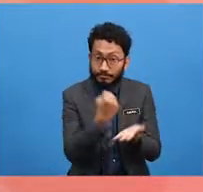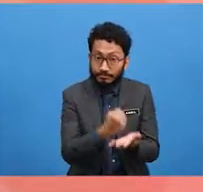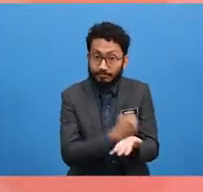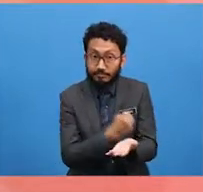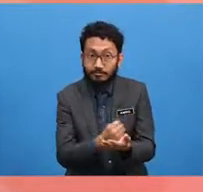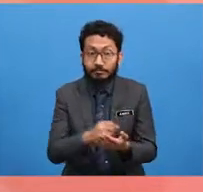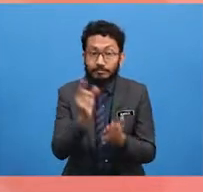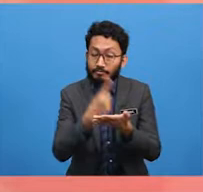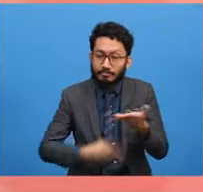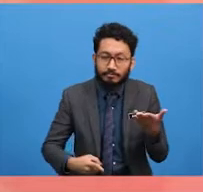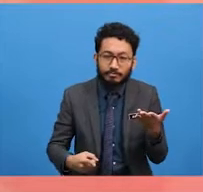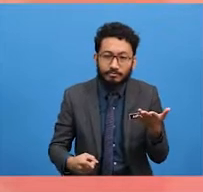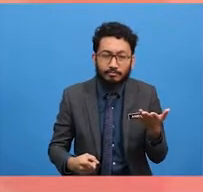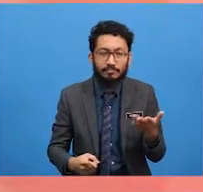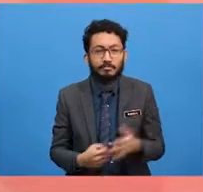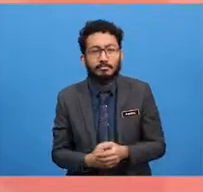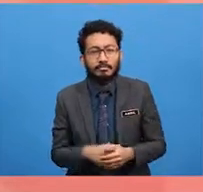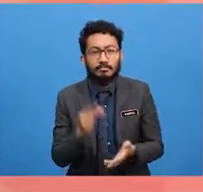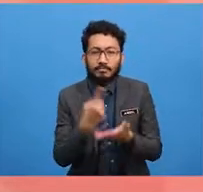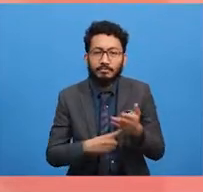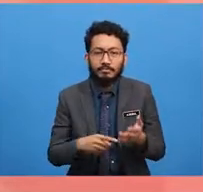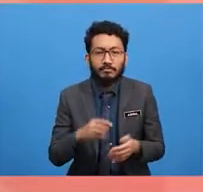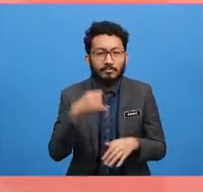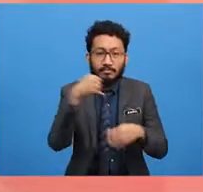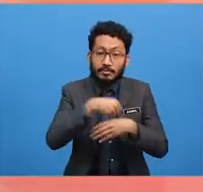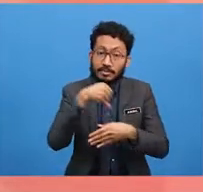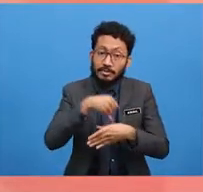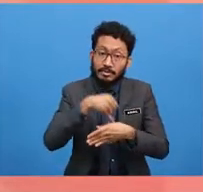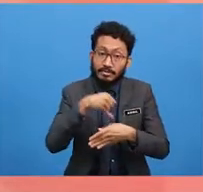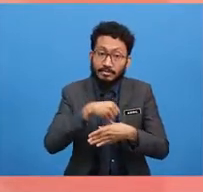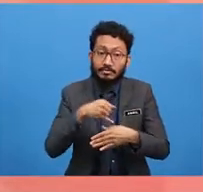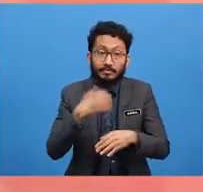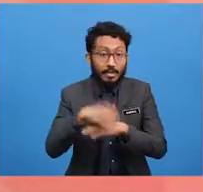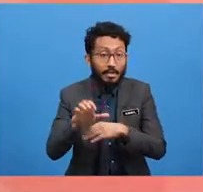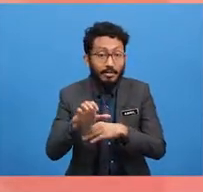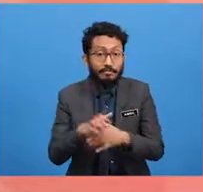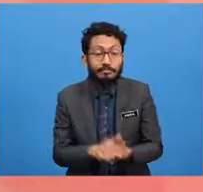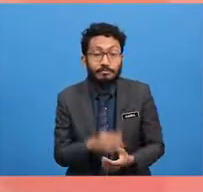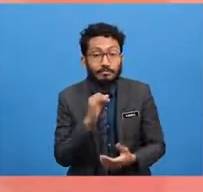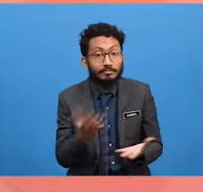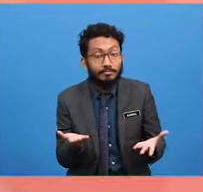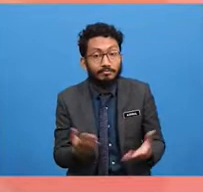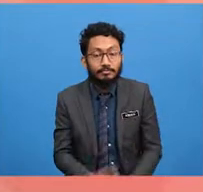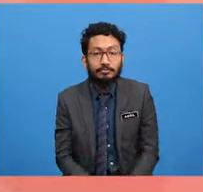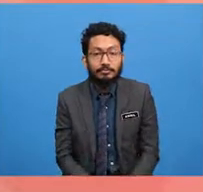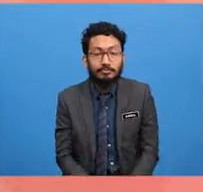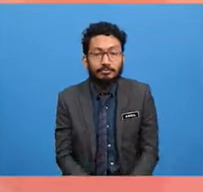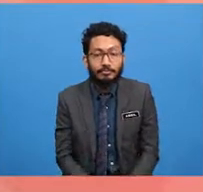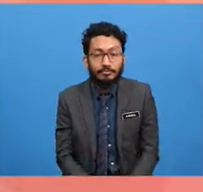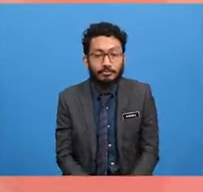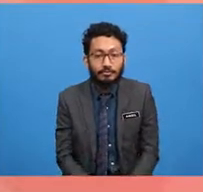that indicates what the content of the email is. Here's the greeting. Put a comma after the